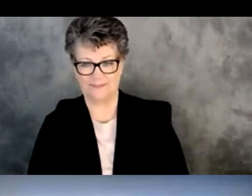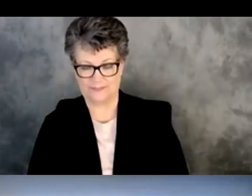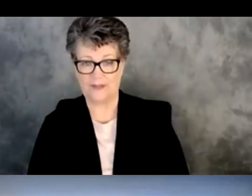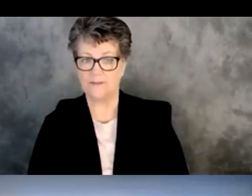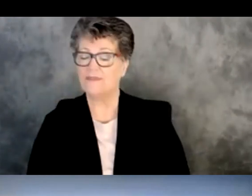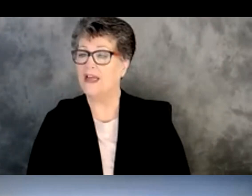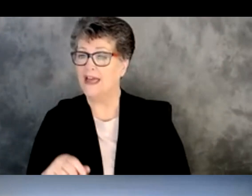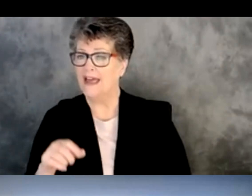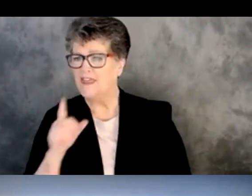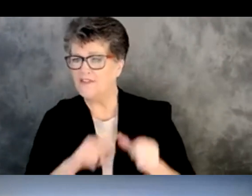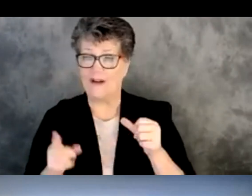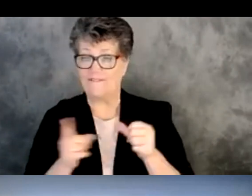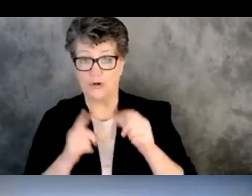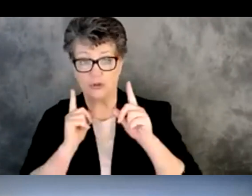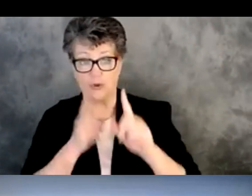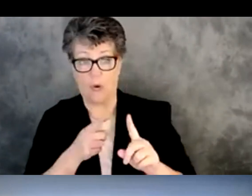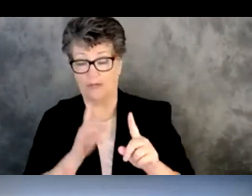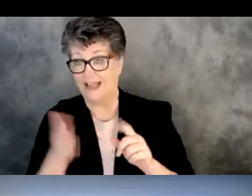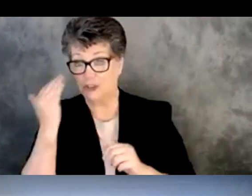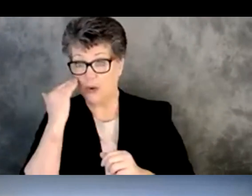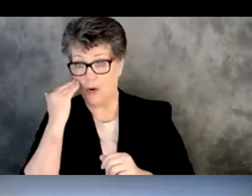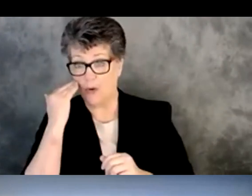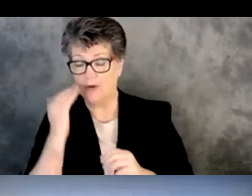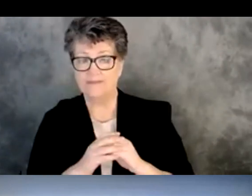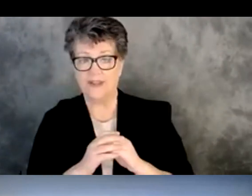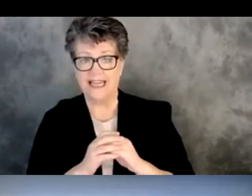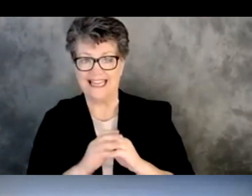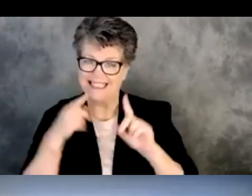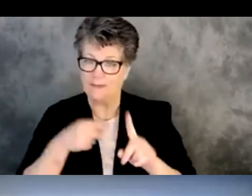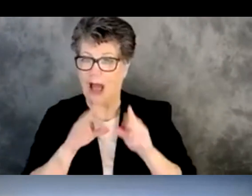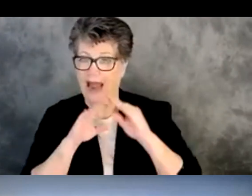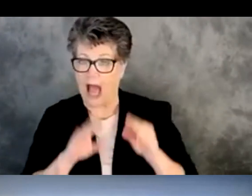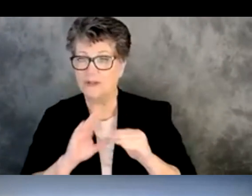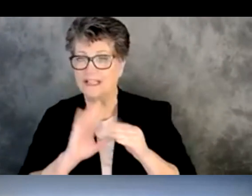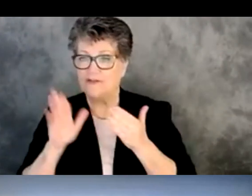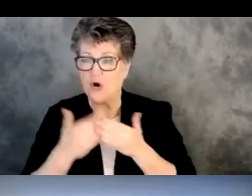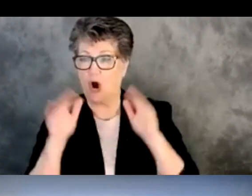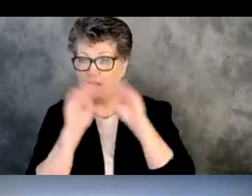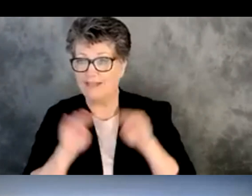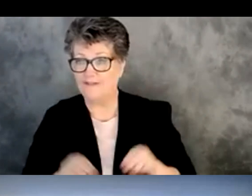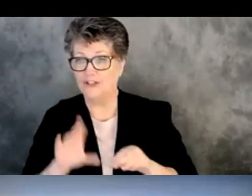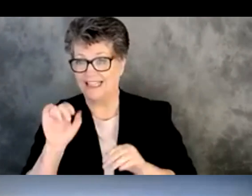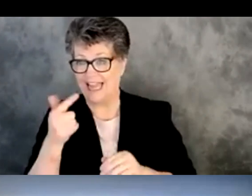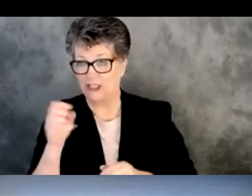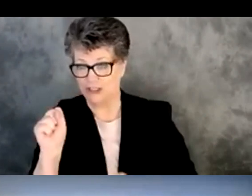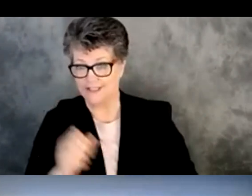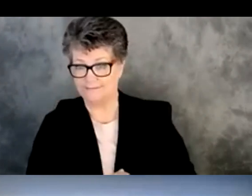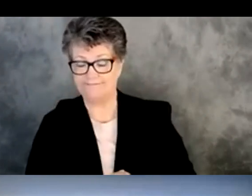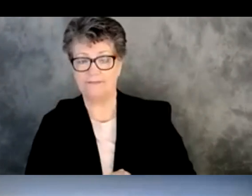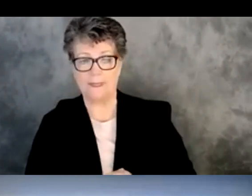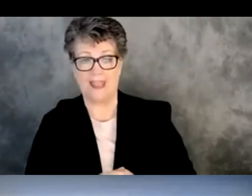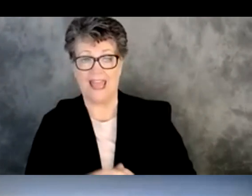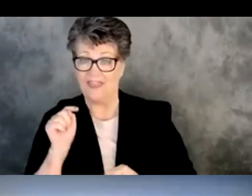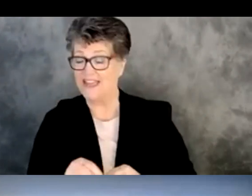The very first goal, as you know, is all about housing for all stages and ages. And this